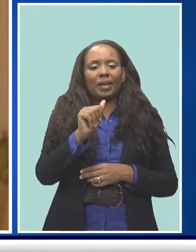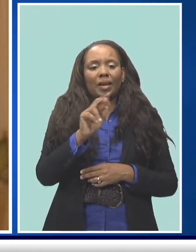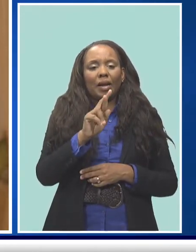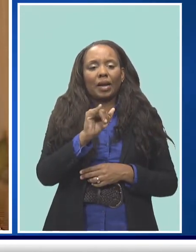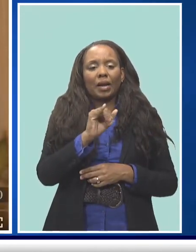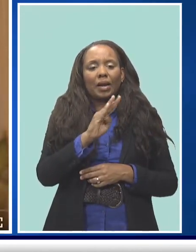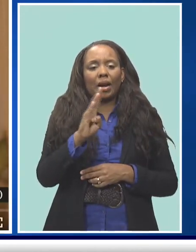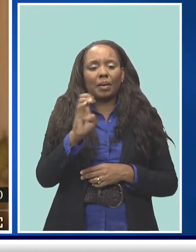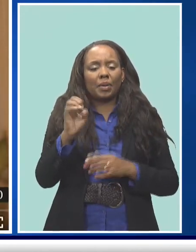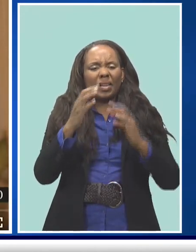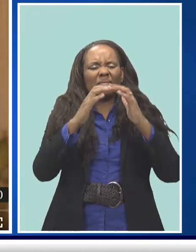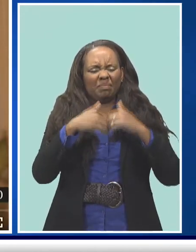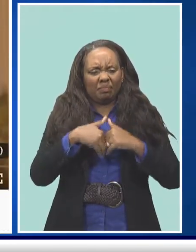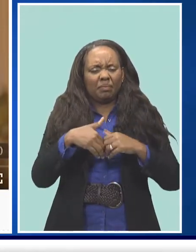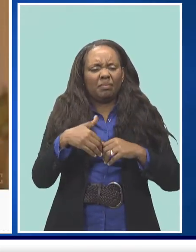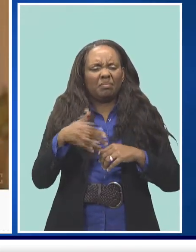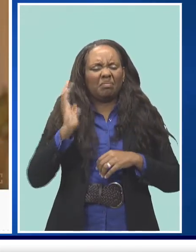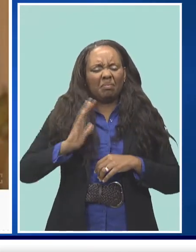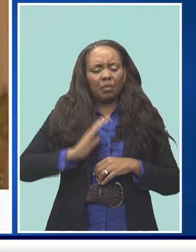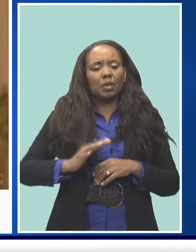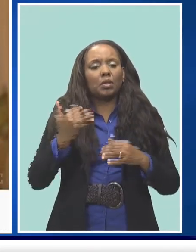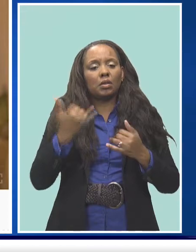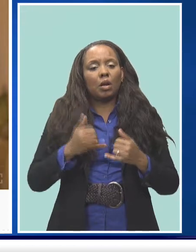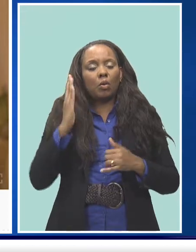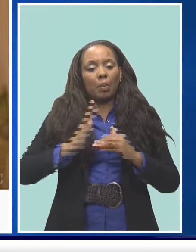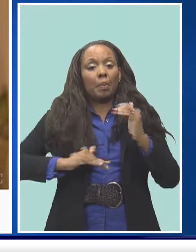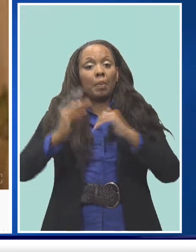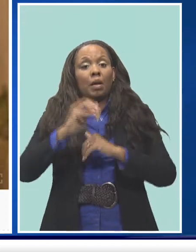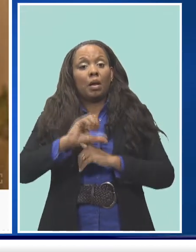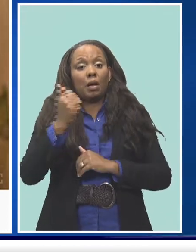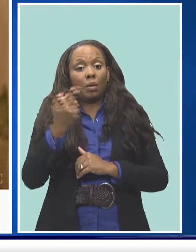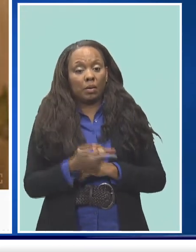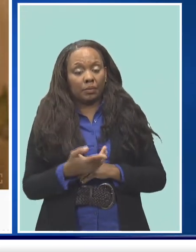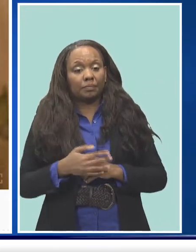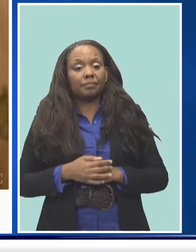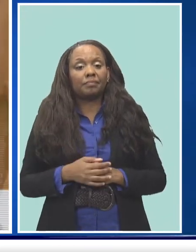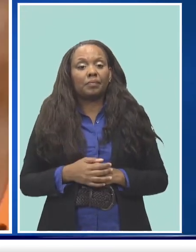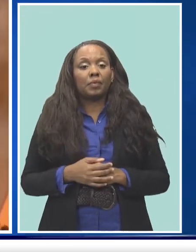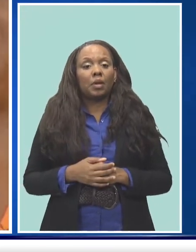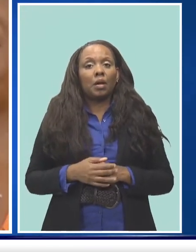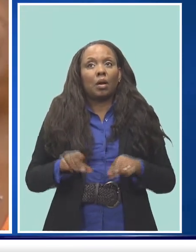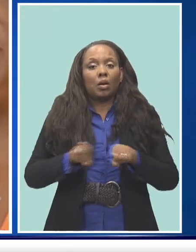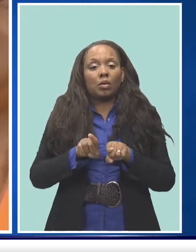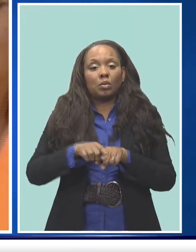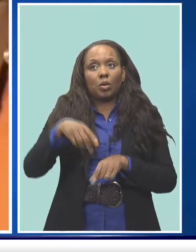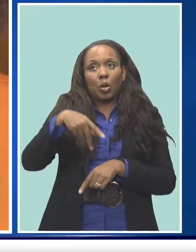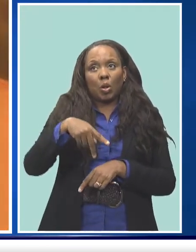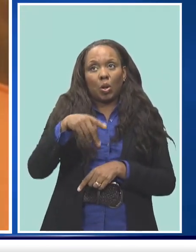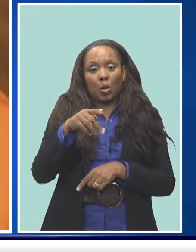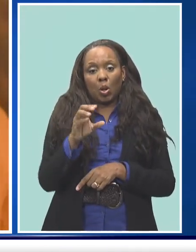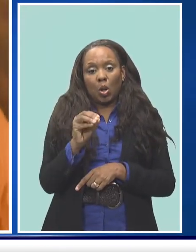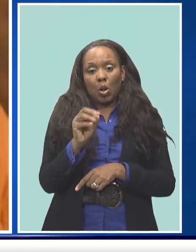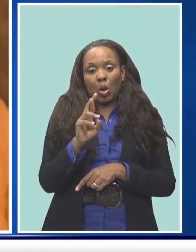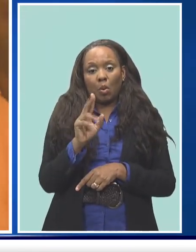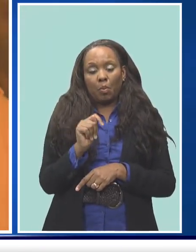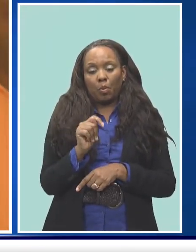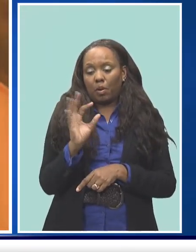is for 171 rooms. As is the case of Port Ferdinand, which will be expanding with hotel rooms